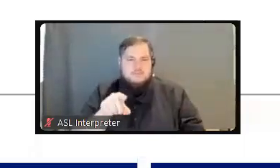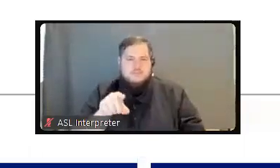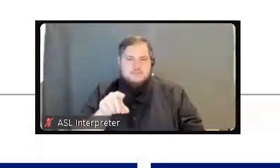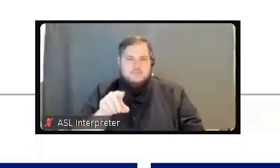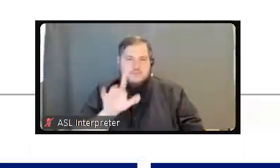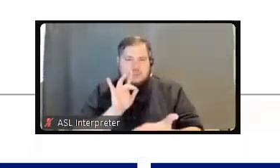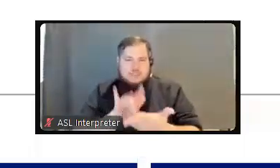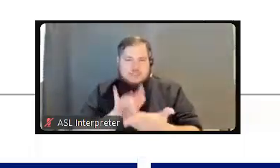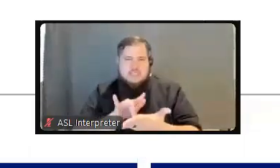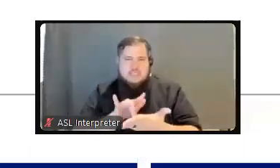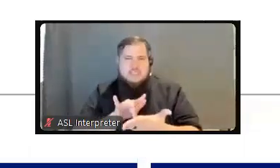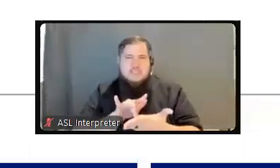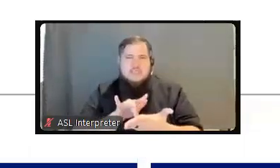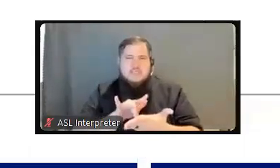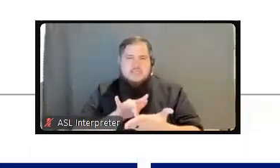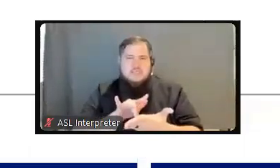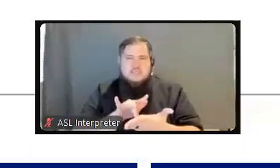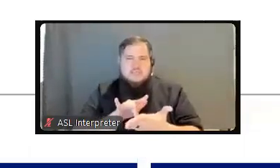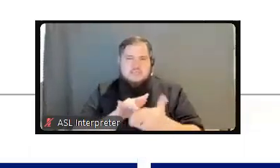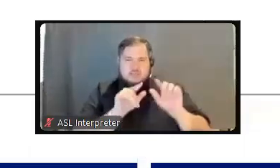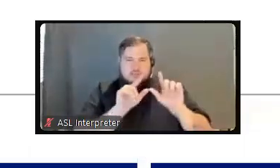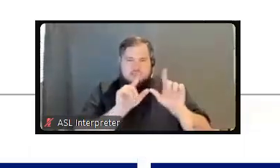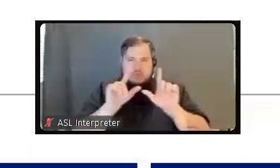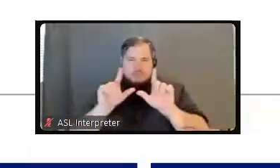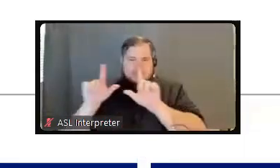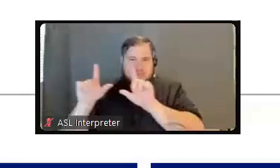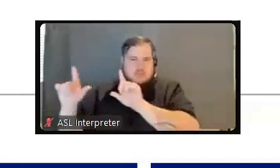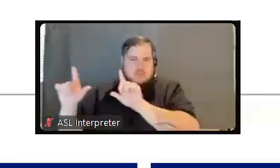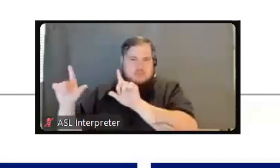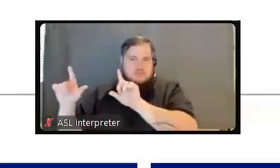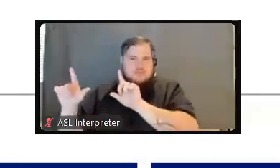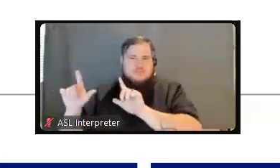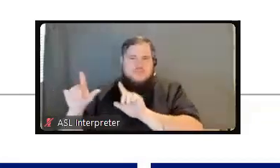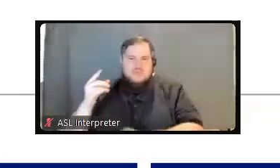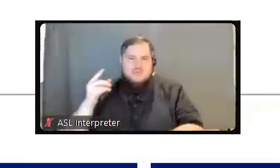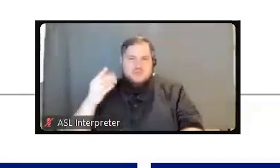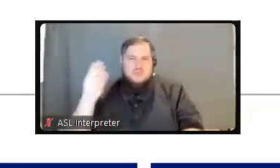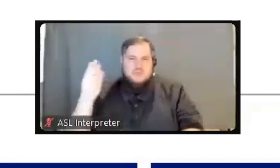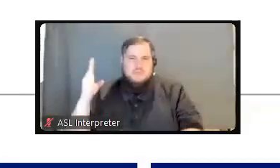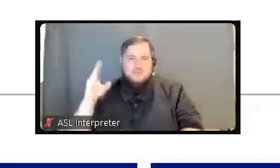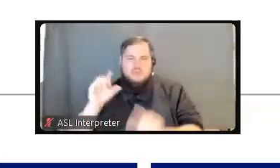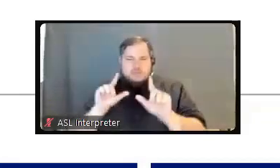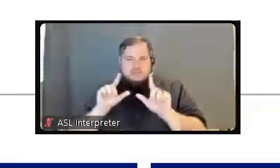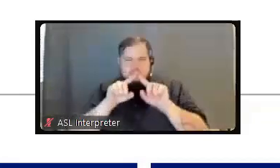into these boxes on the right-hand side, they're dark blue boxes,